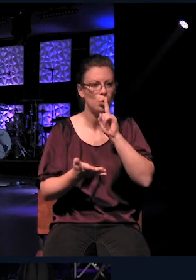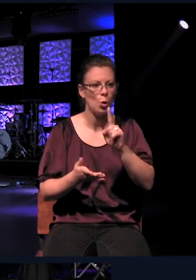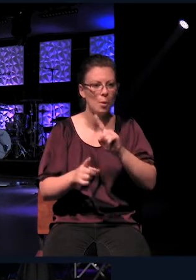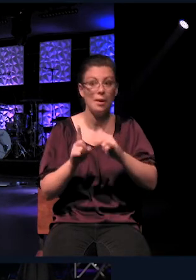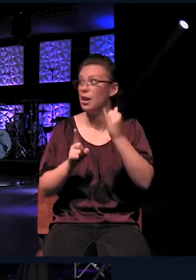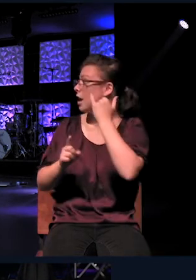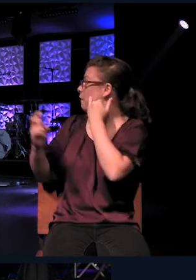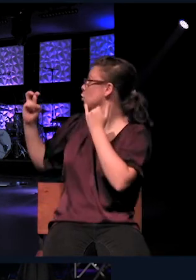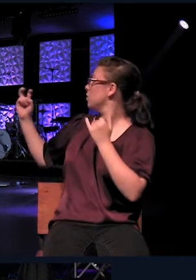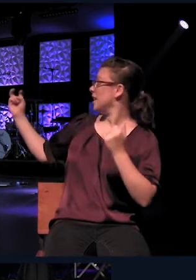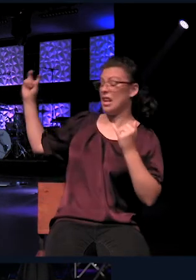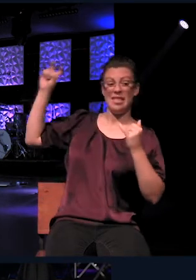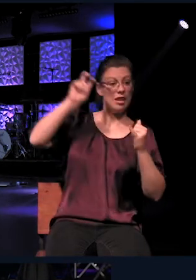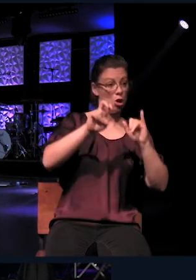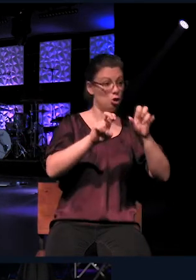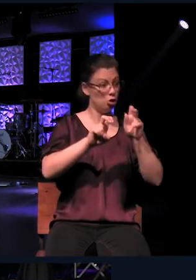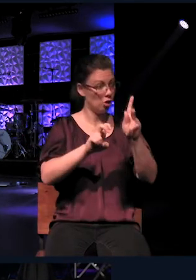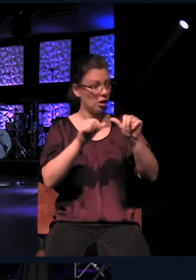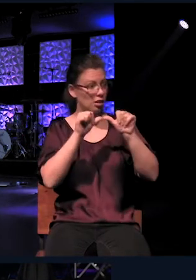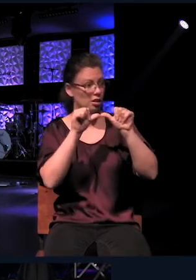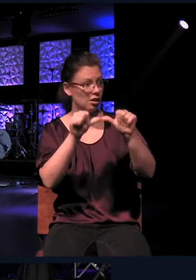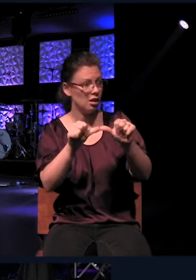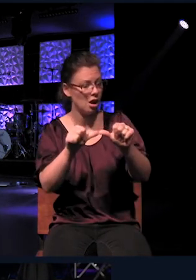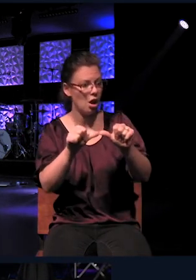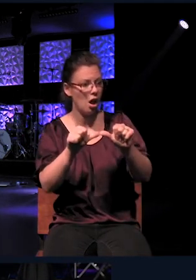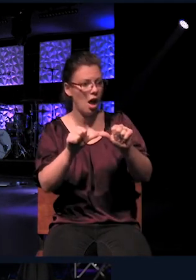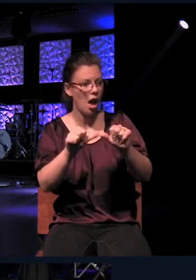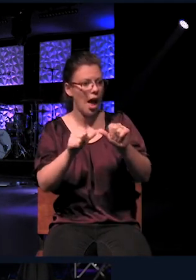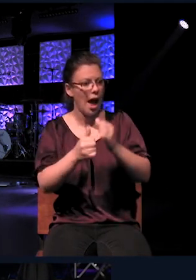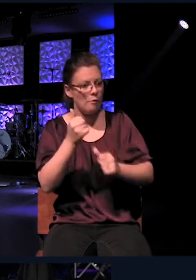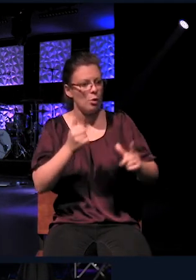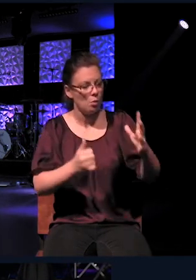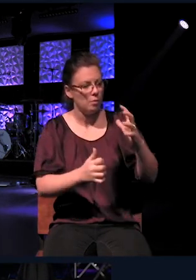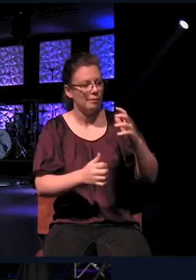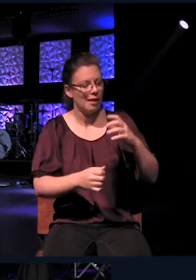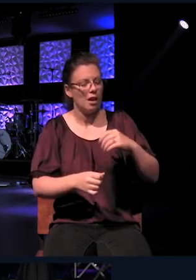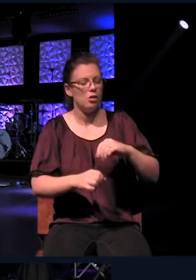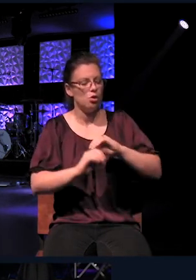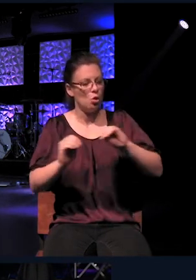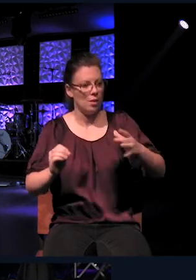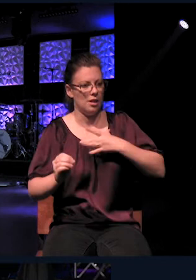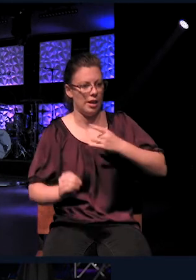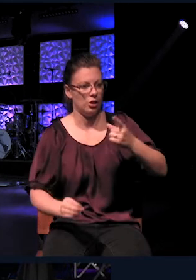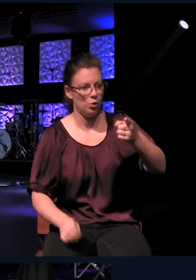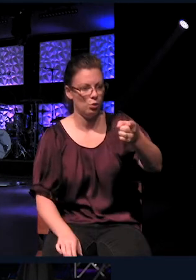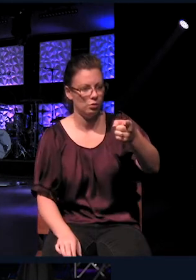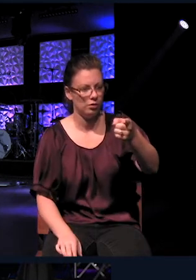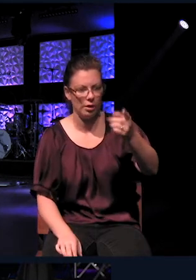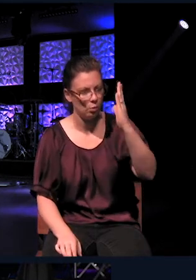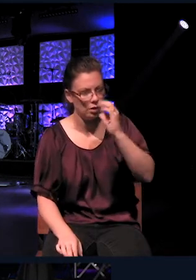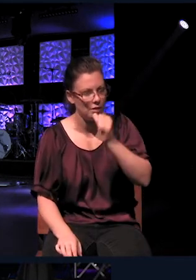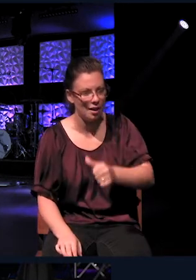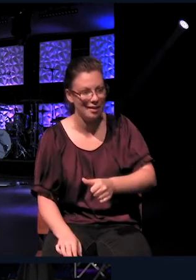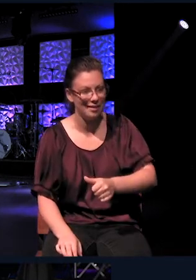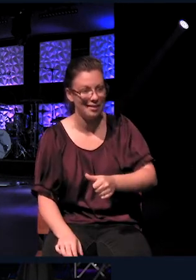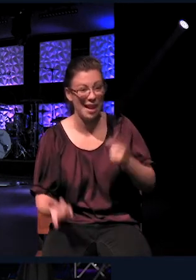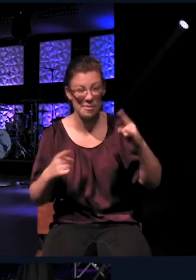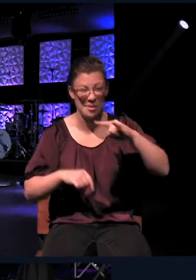When I was a kid, I used to sing this song that went like, nobody likes me, everybody hates me, yes, I'll eat slimy worms. You remember that song?